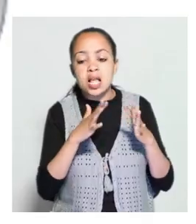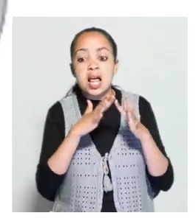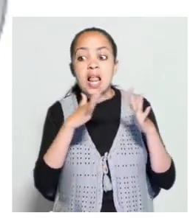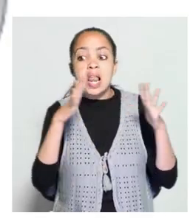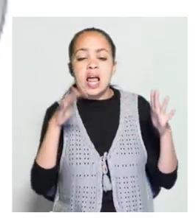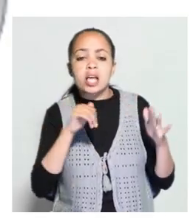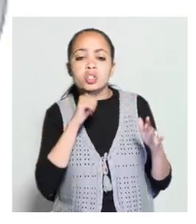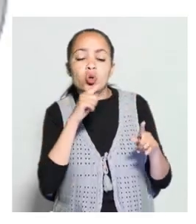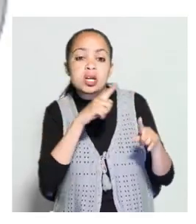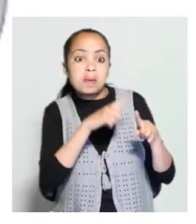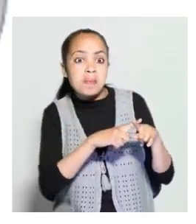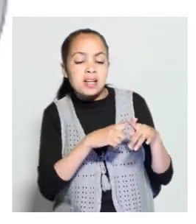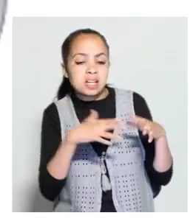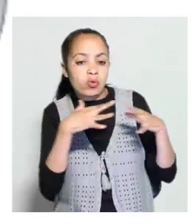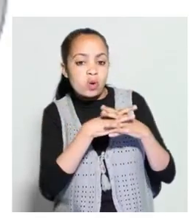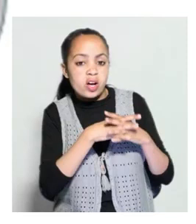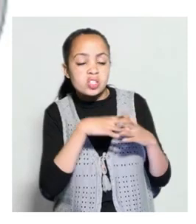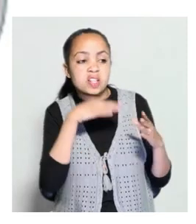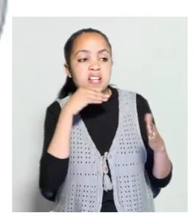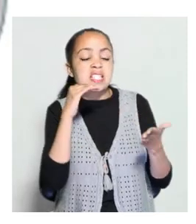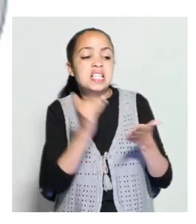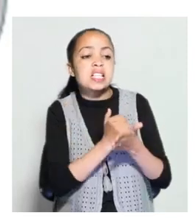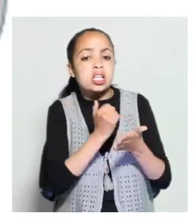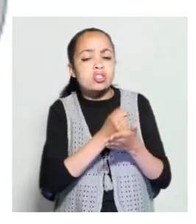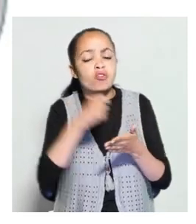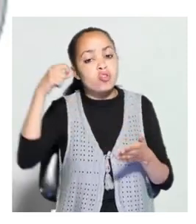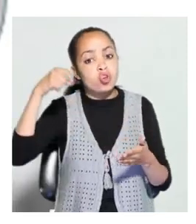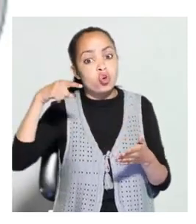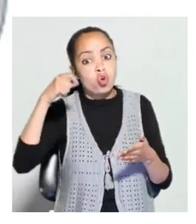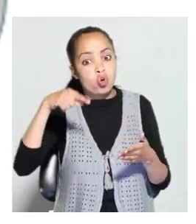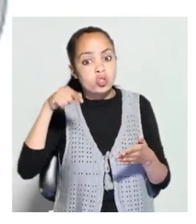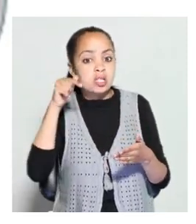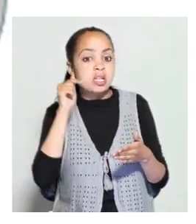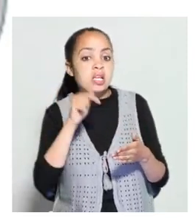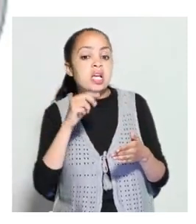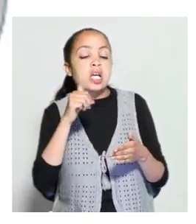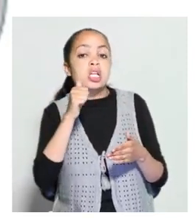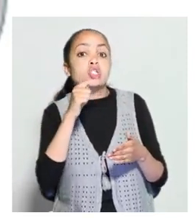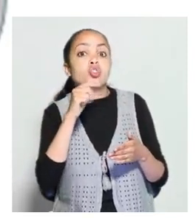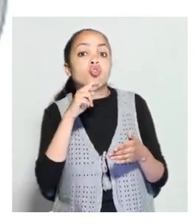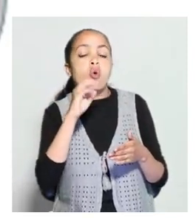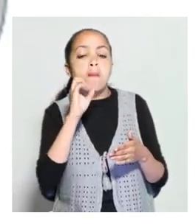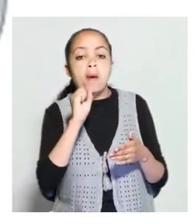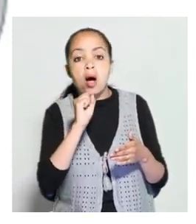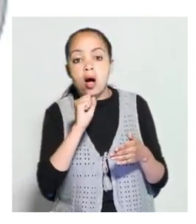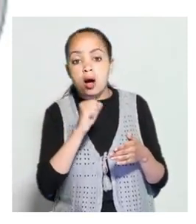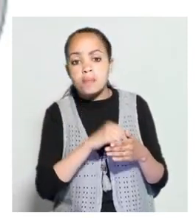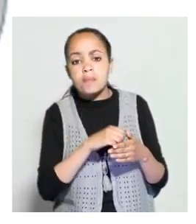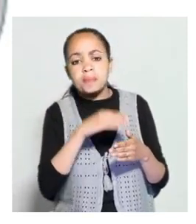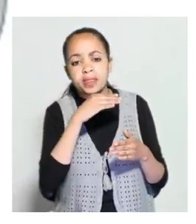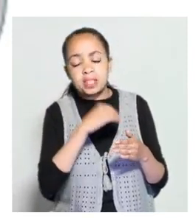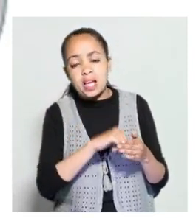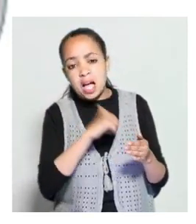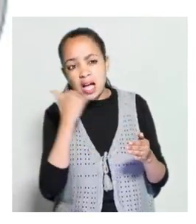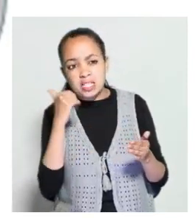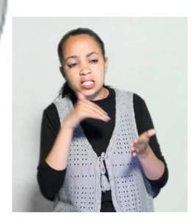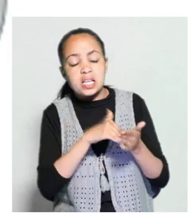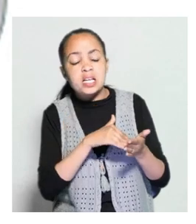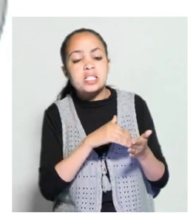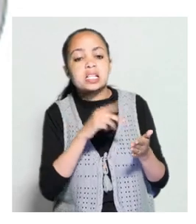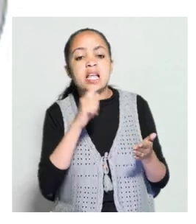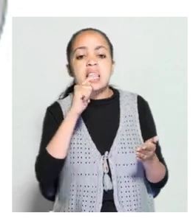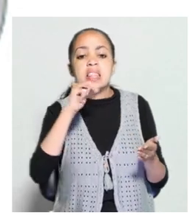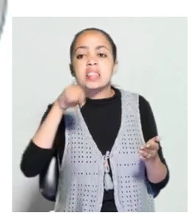independent reaction and the synthesis of glucose takes place in the stroma of chloroplast. Else, there is